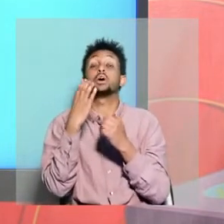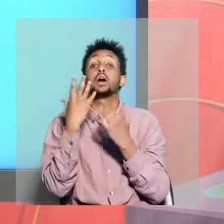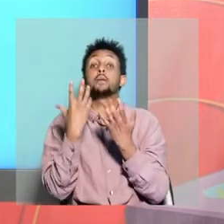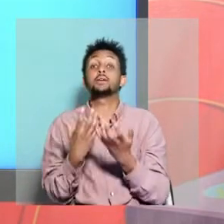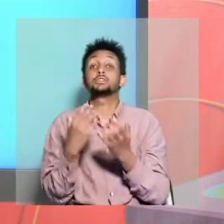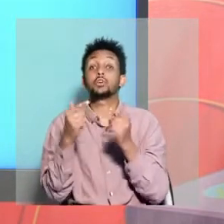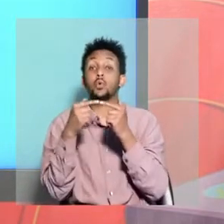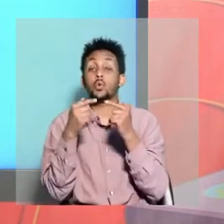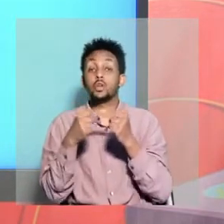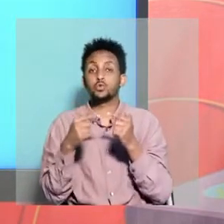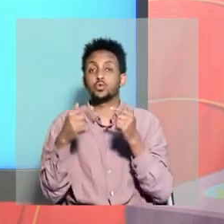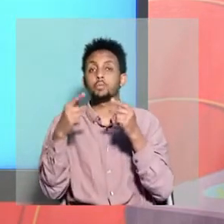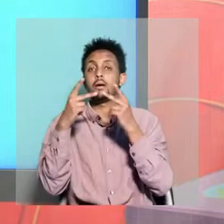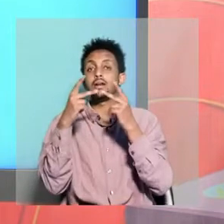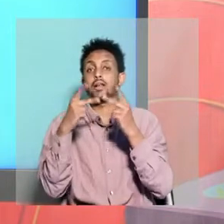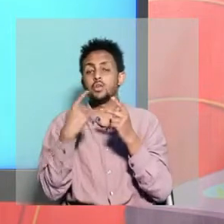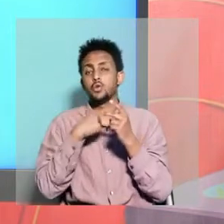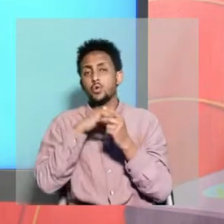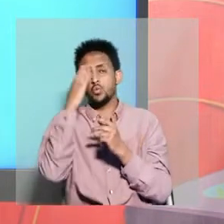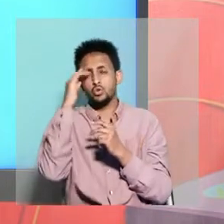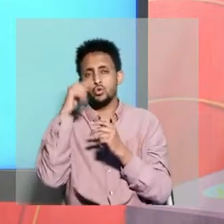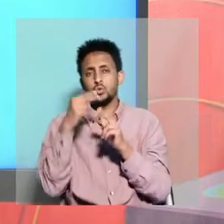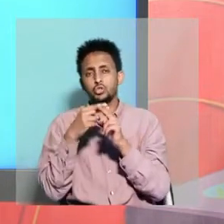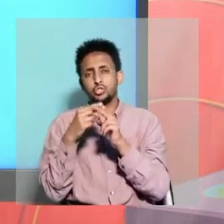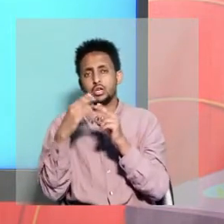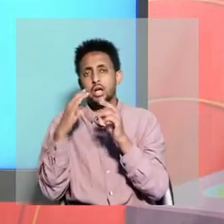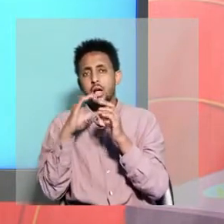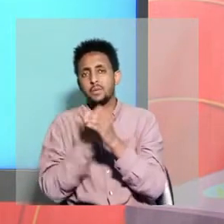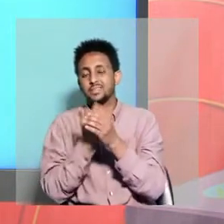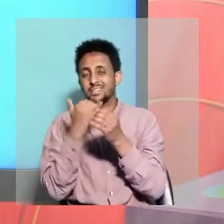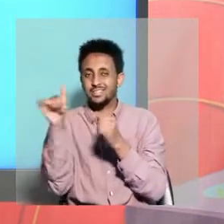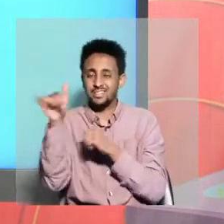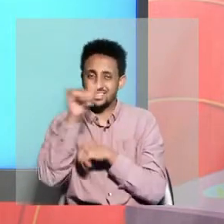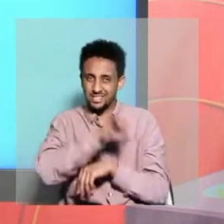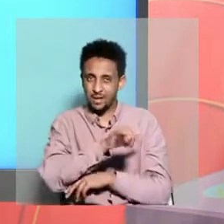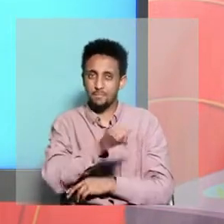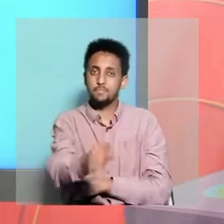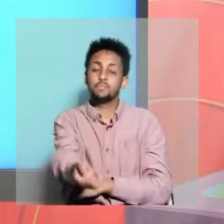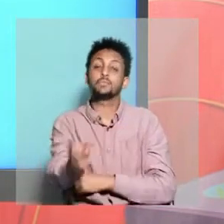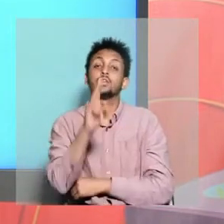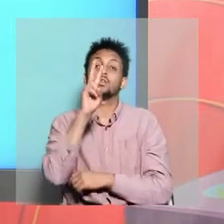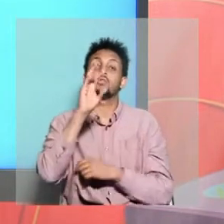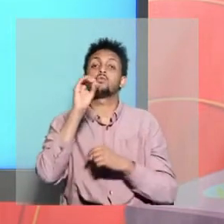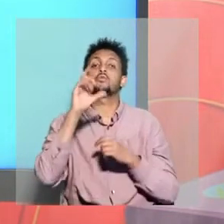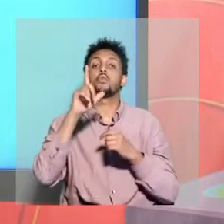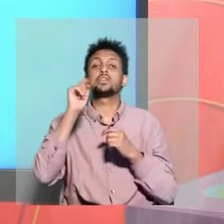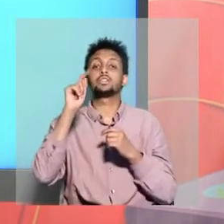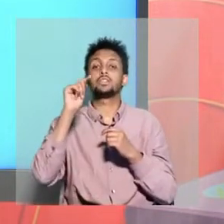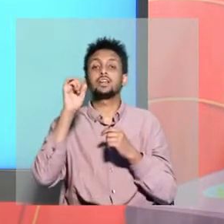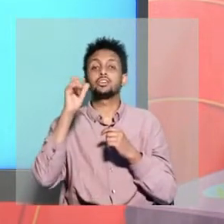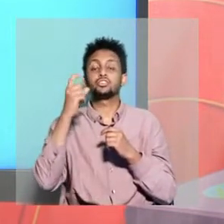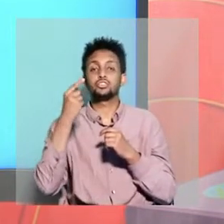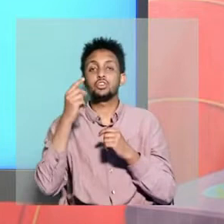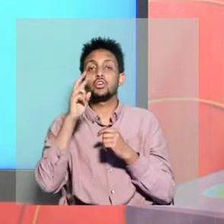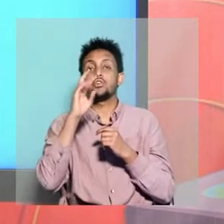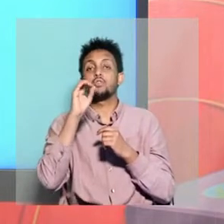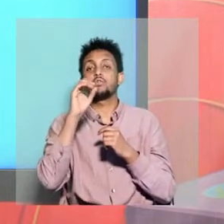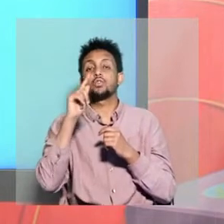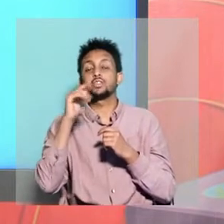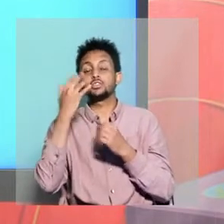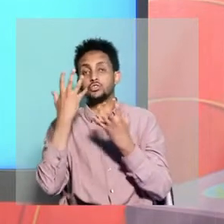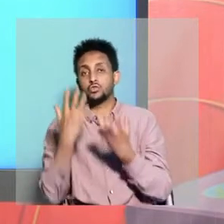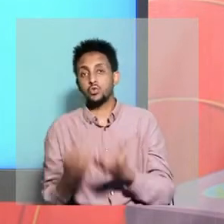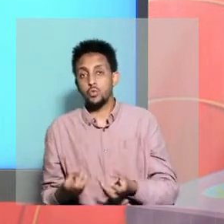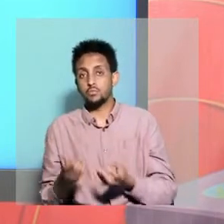are connected in parallel. We know that each capacitor has the same voltage as that of the source. So the voltage drop